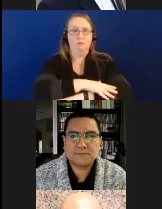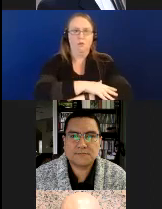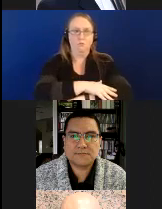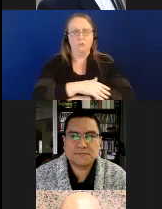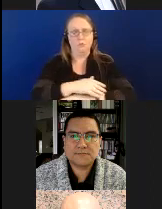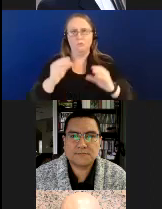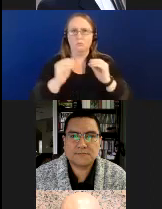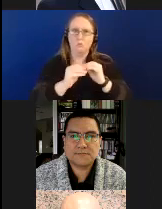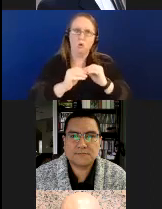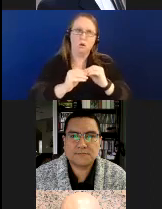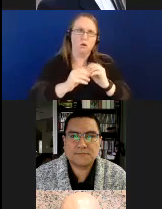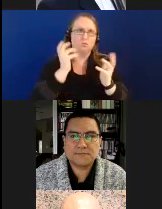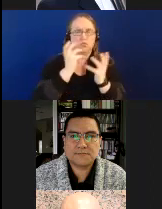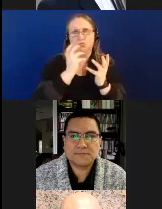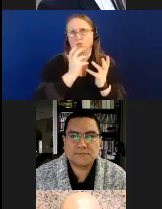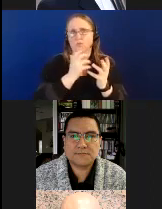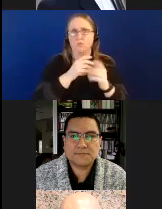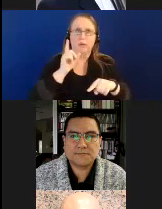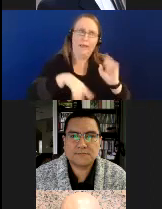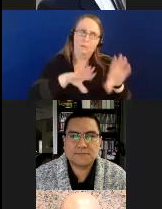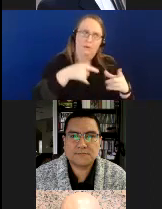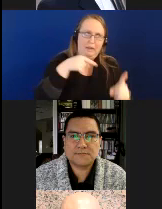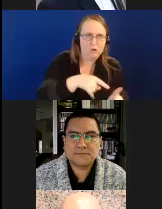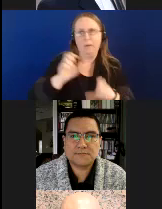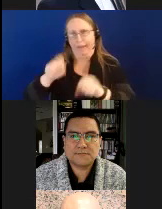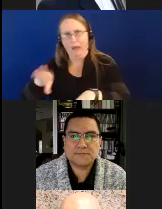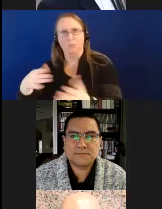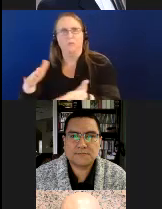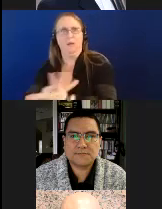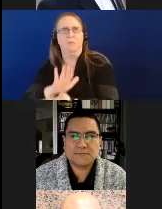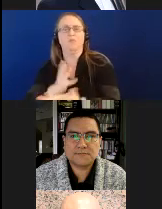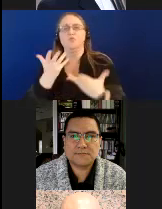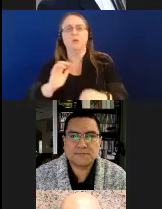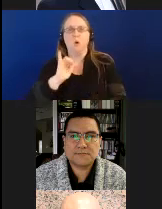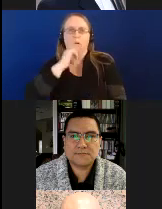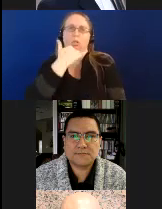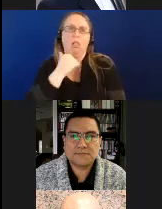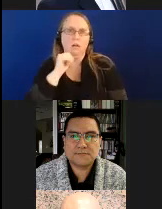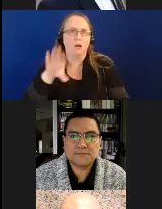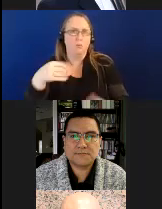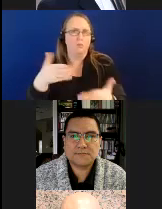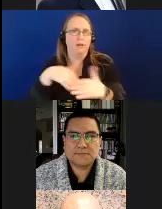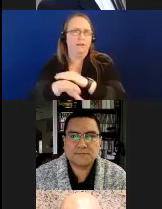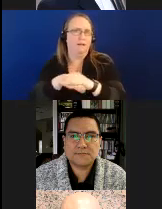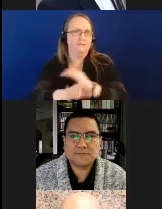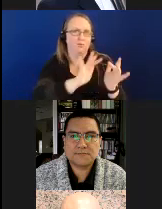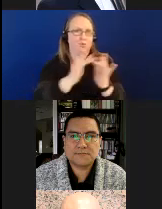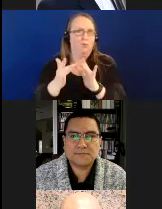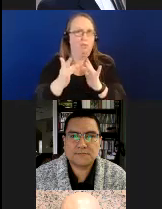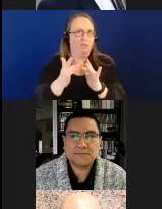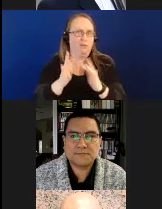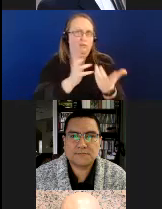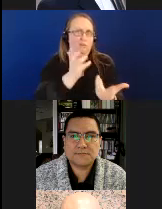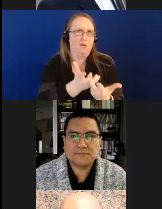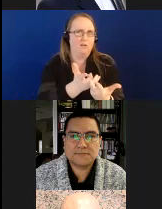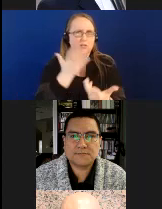than what we can provide on paper. So we don't want to accidentally not give someone access to those online accommodations because